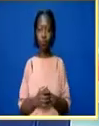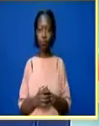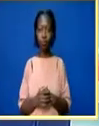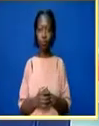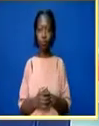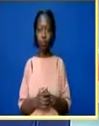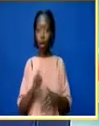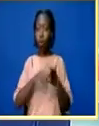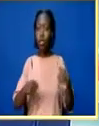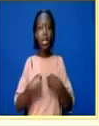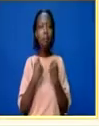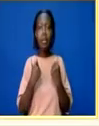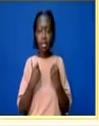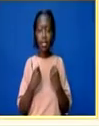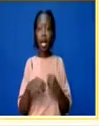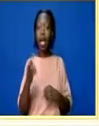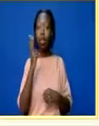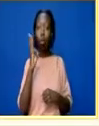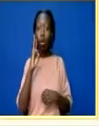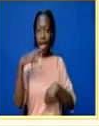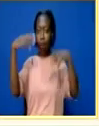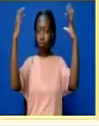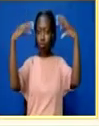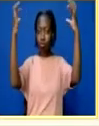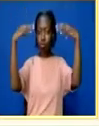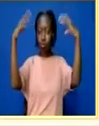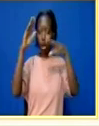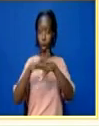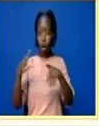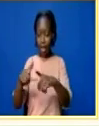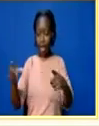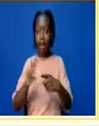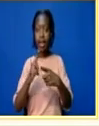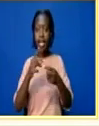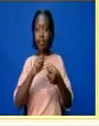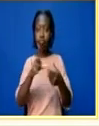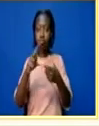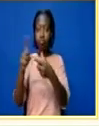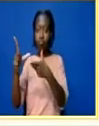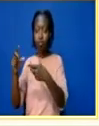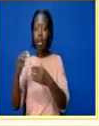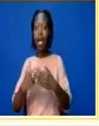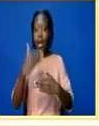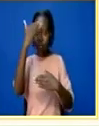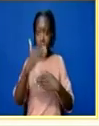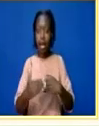said, what happens? The water droplet hits the ground, mm-hmm, there is detachment, mm-hmm, after that there